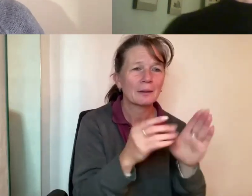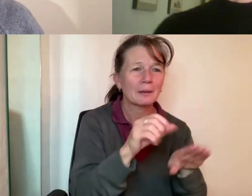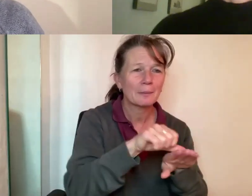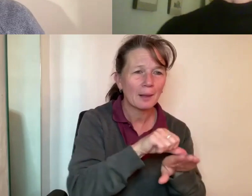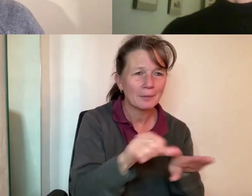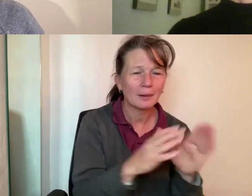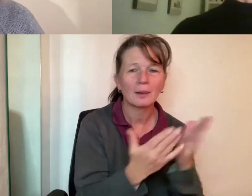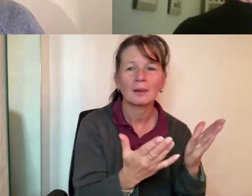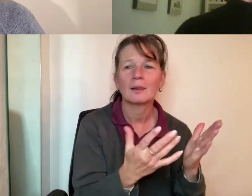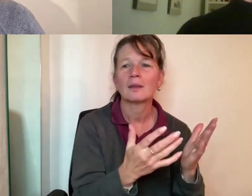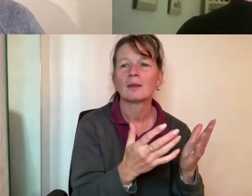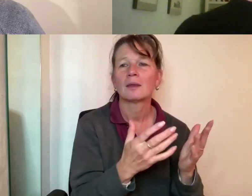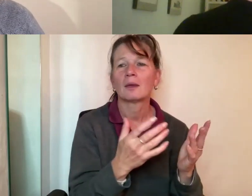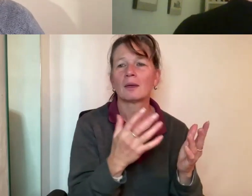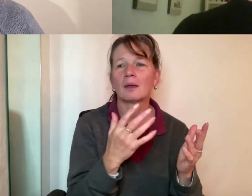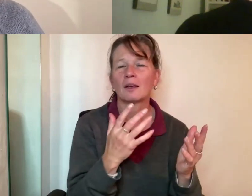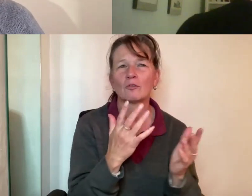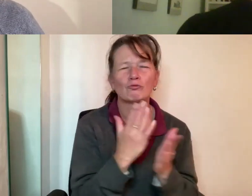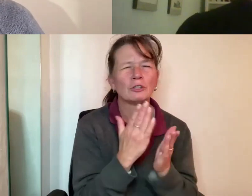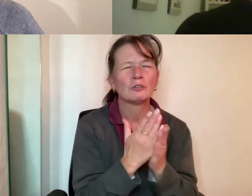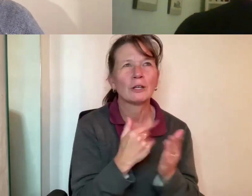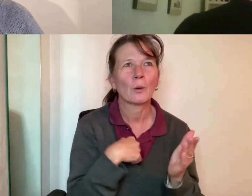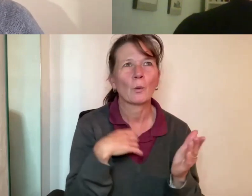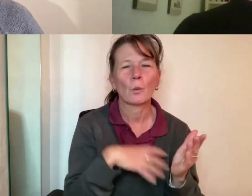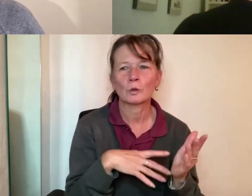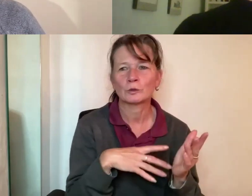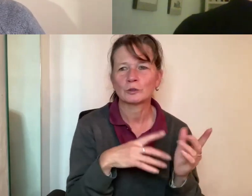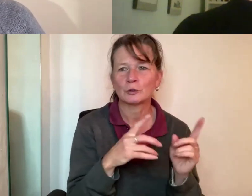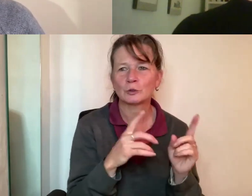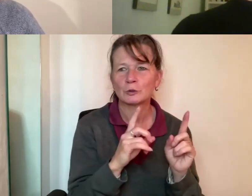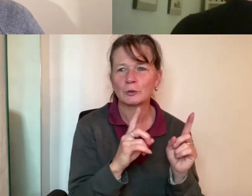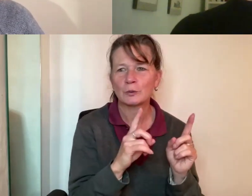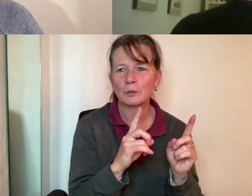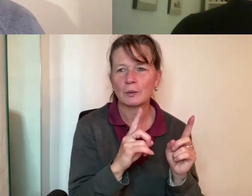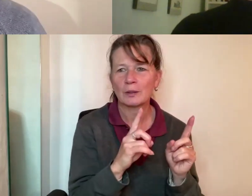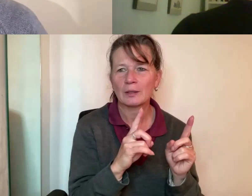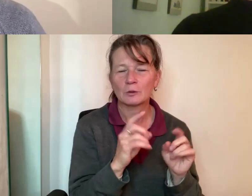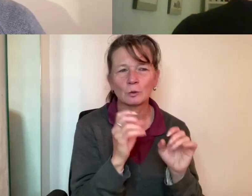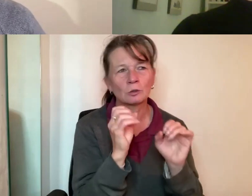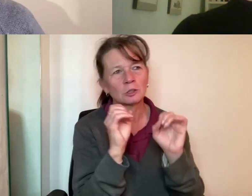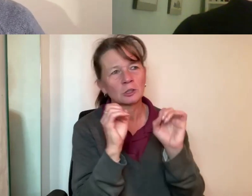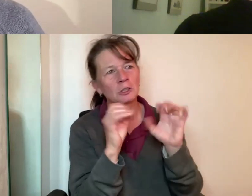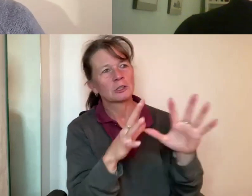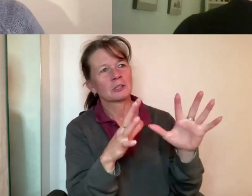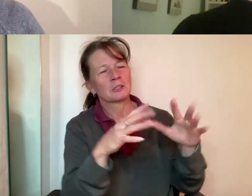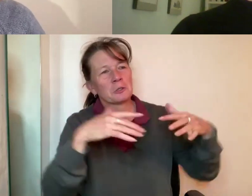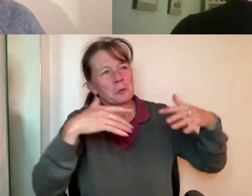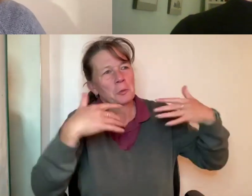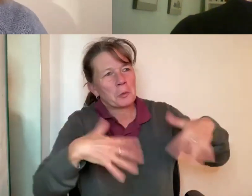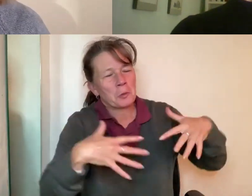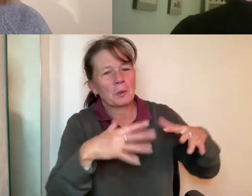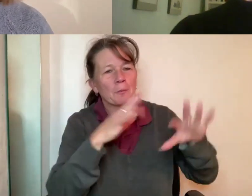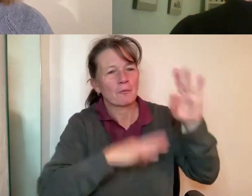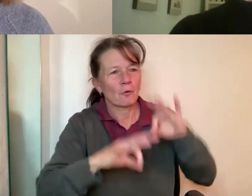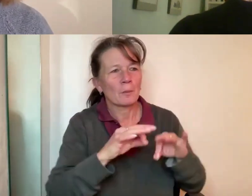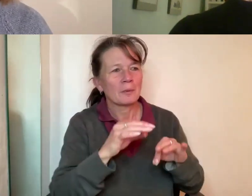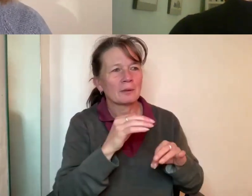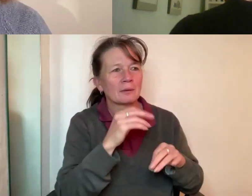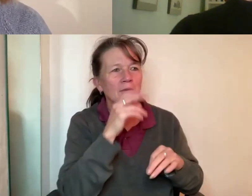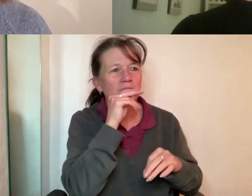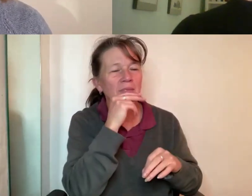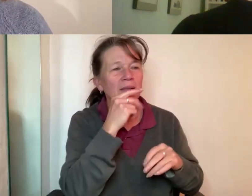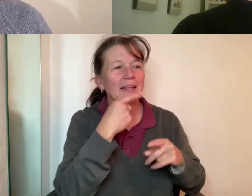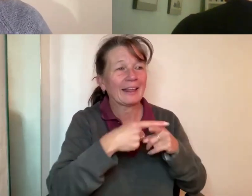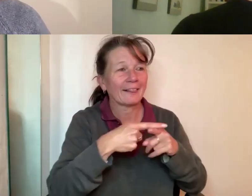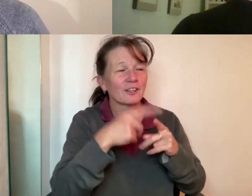And what I really, really wanted to do was to illuminate how extraordinary they were by performing them in English.